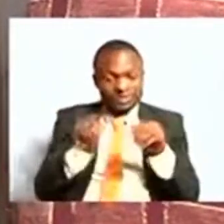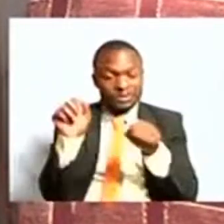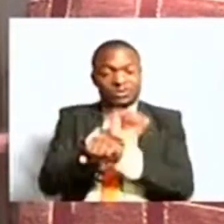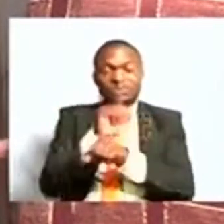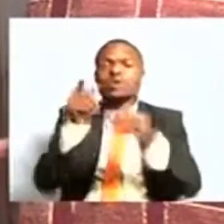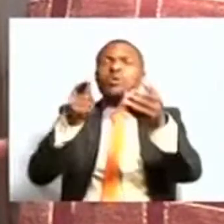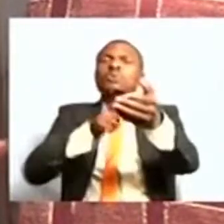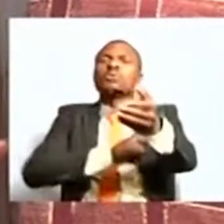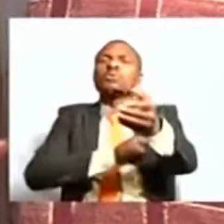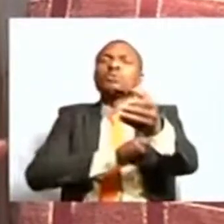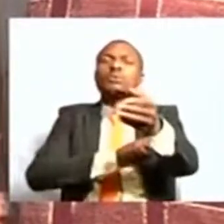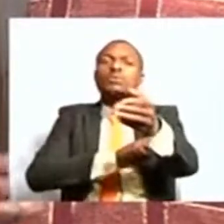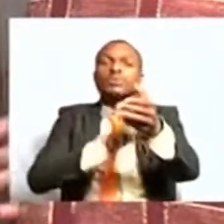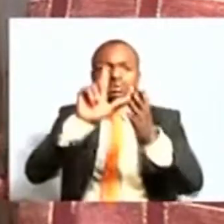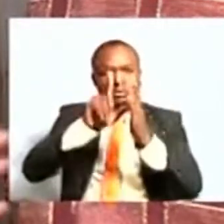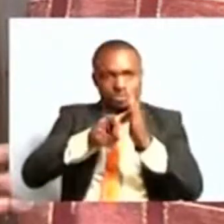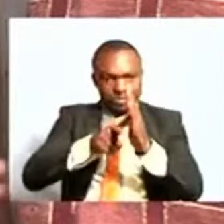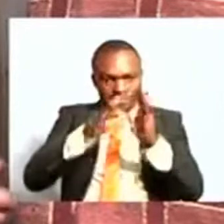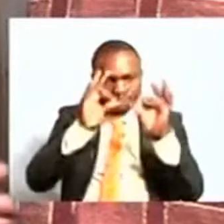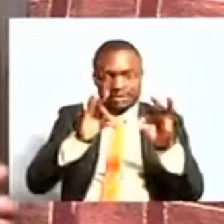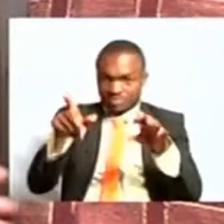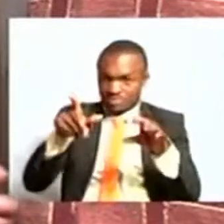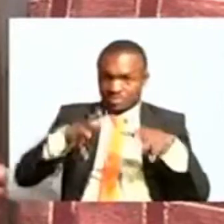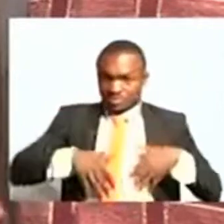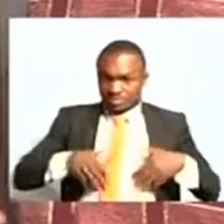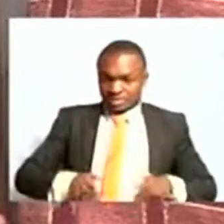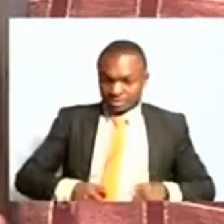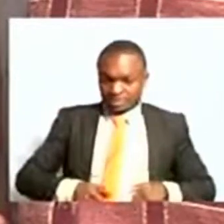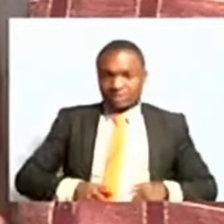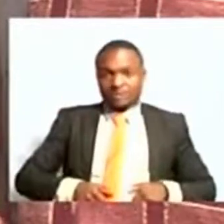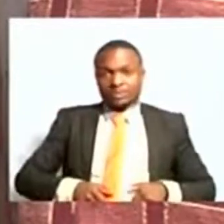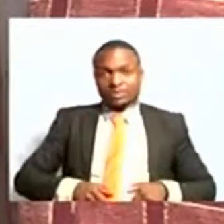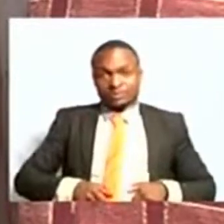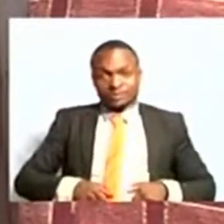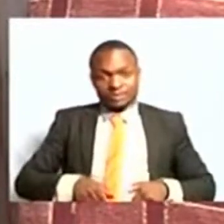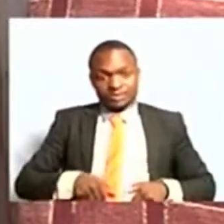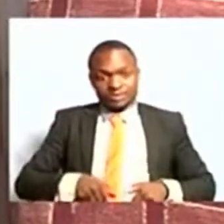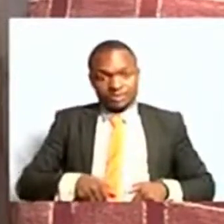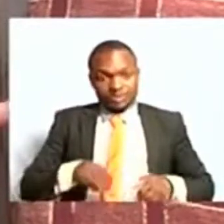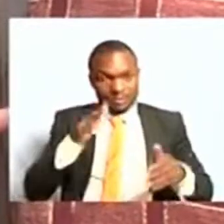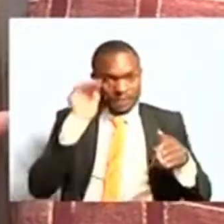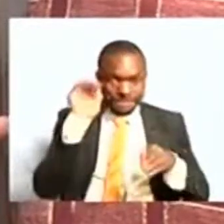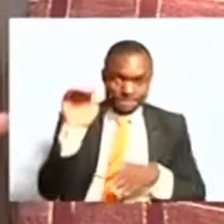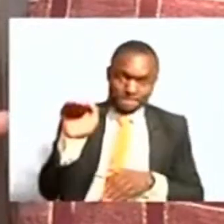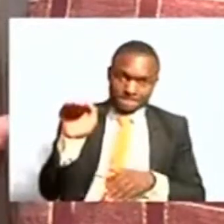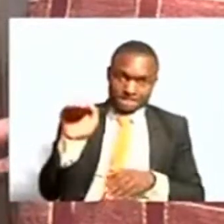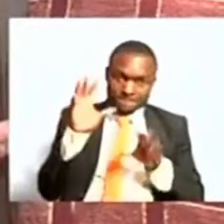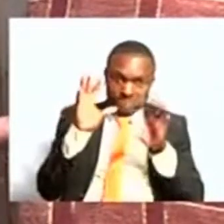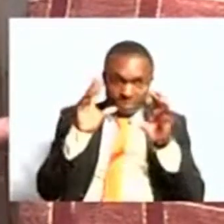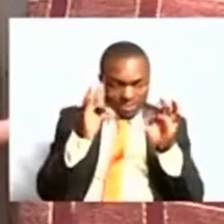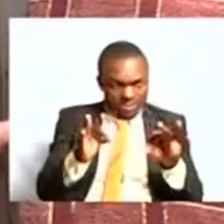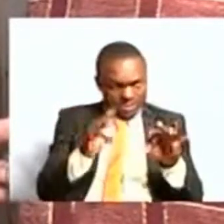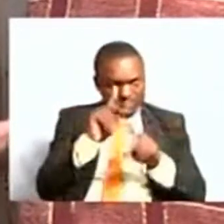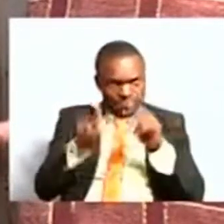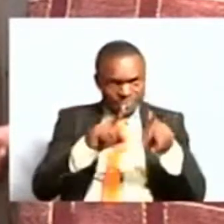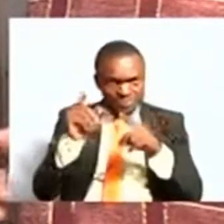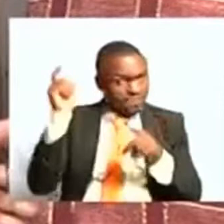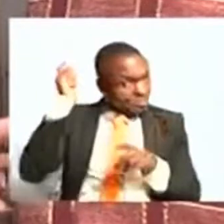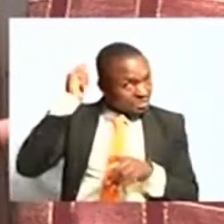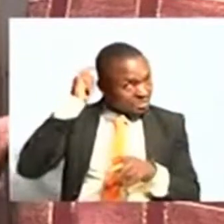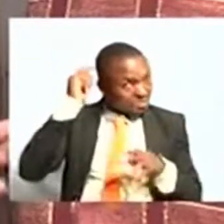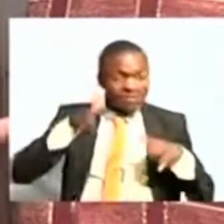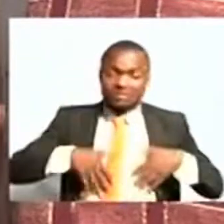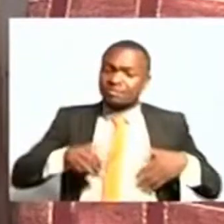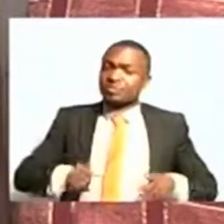tired, take a break. If you're driving for long hours, take a break. Because people, when their minds are